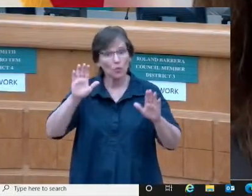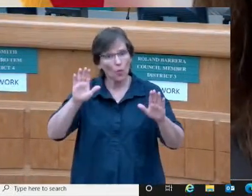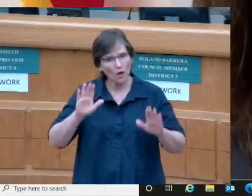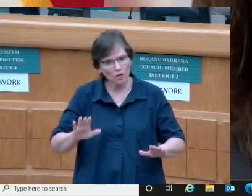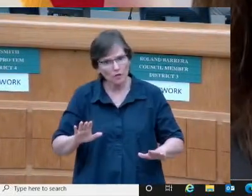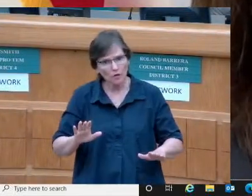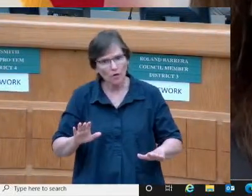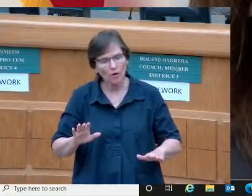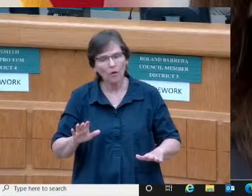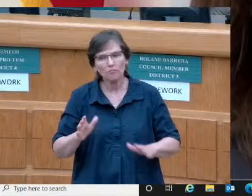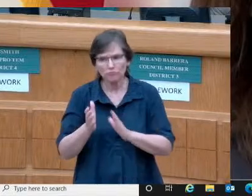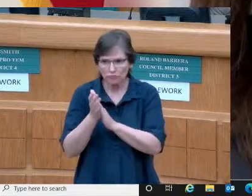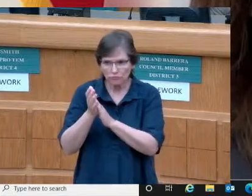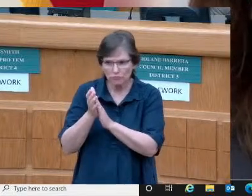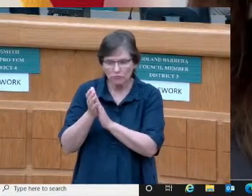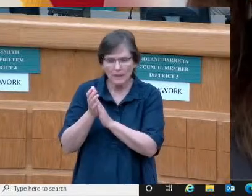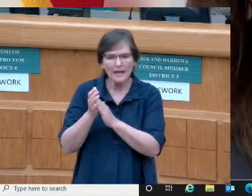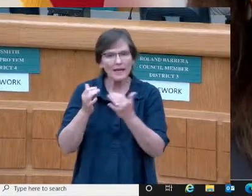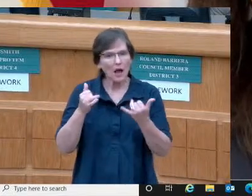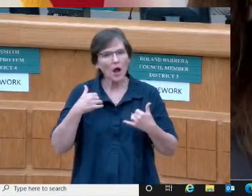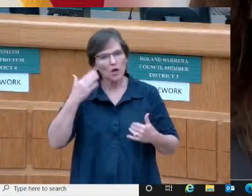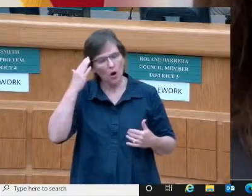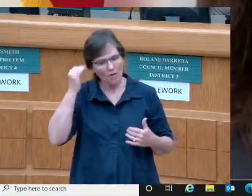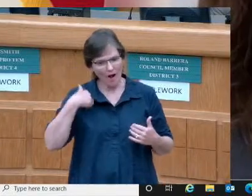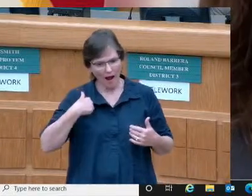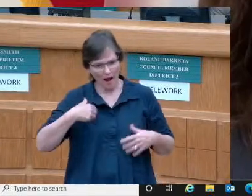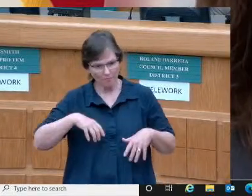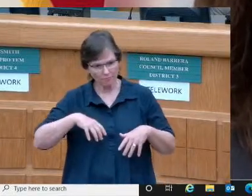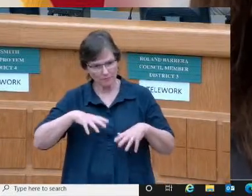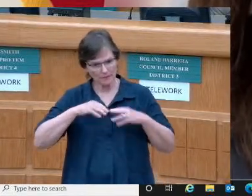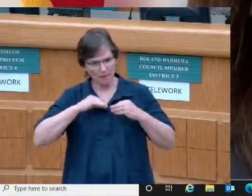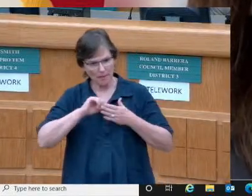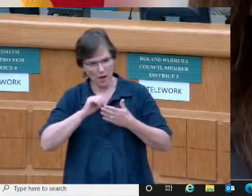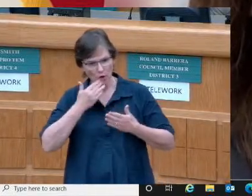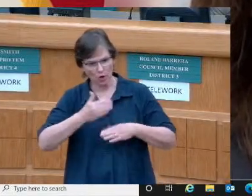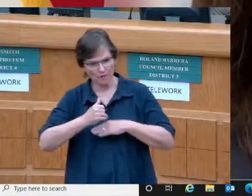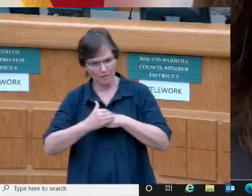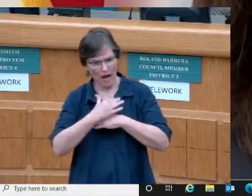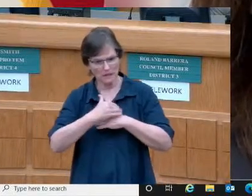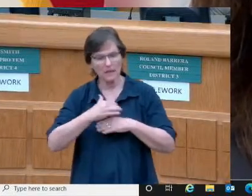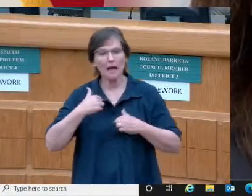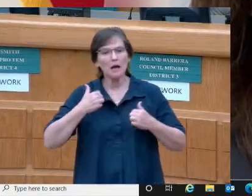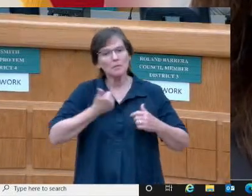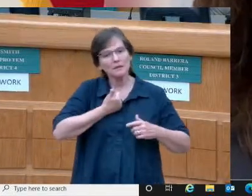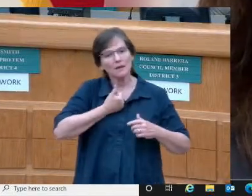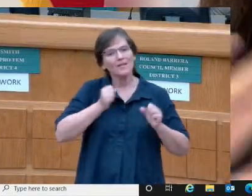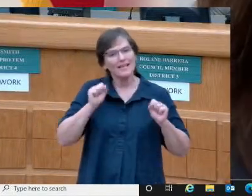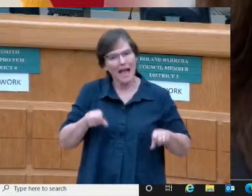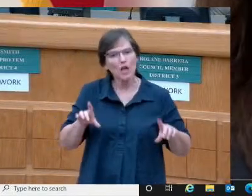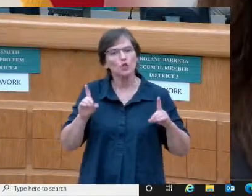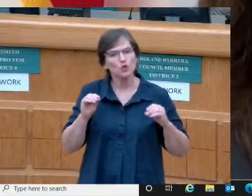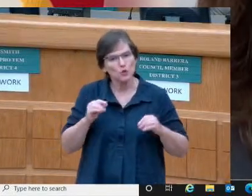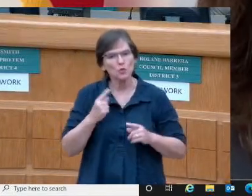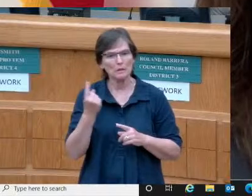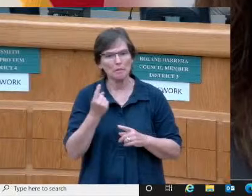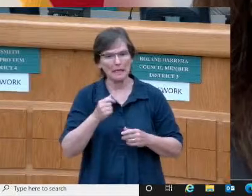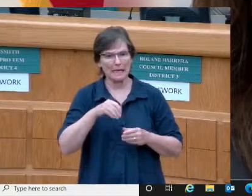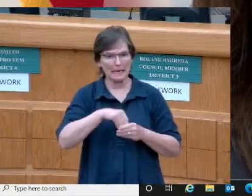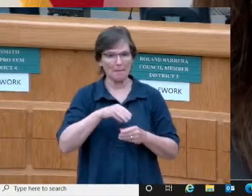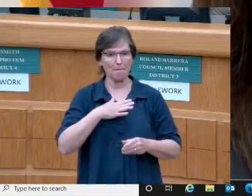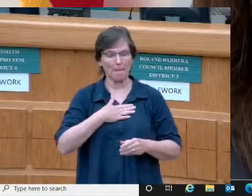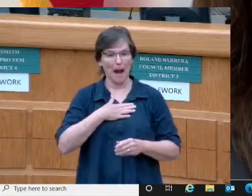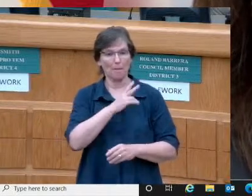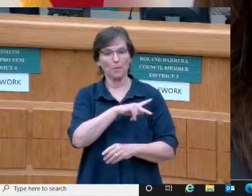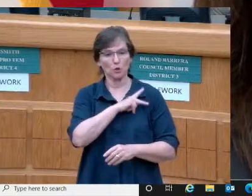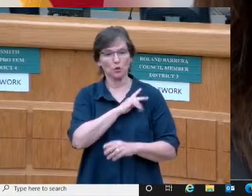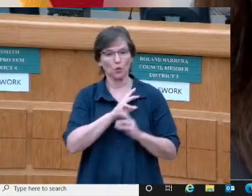good advice, I can do something about coronavirus in my own personal world. And so I'm going to